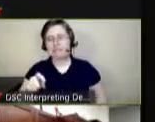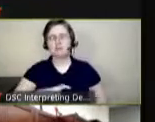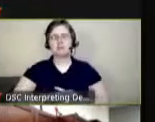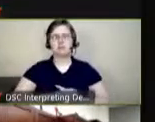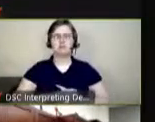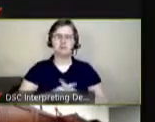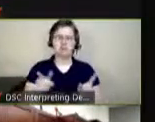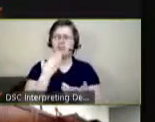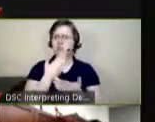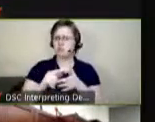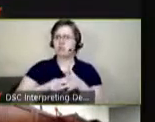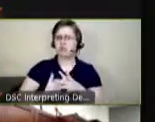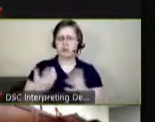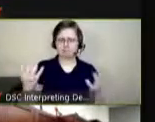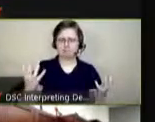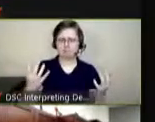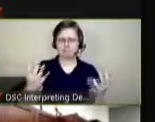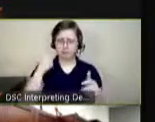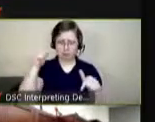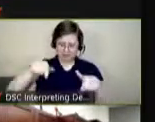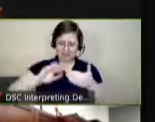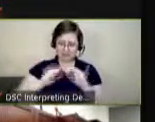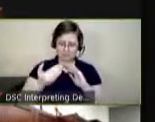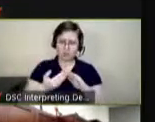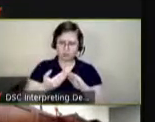good start for us in this community.